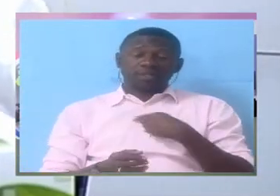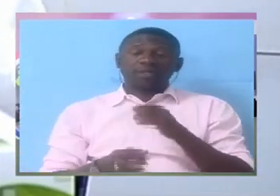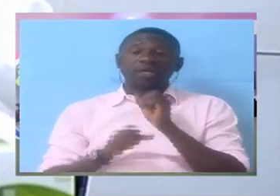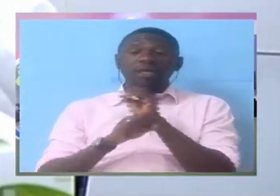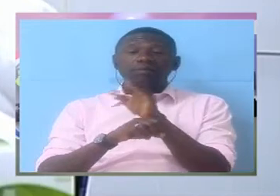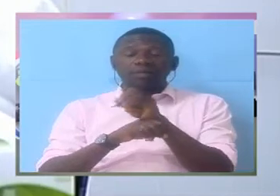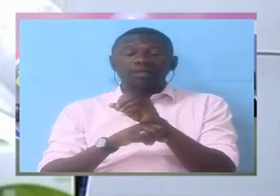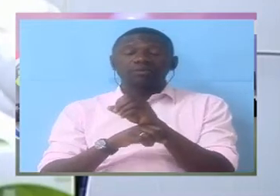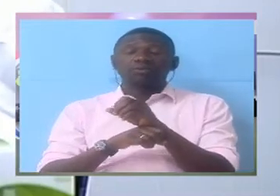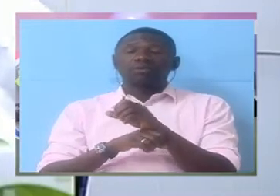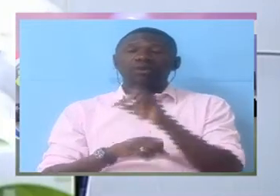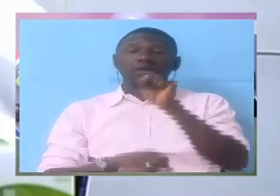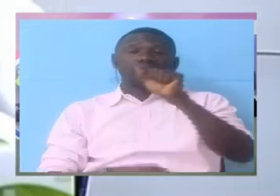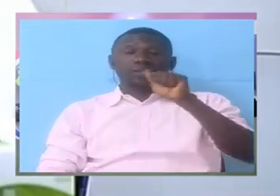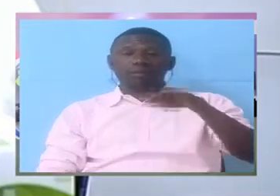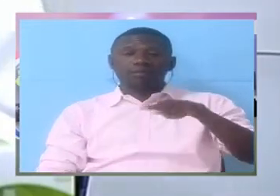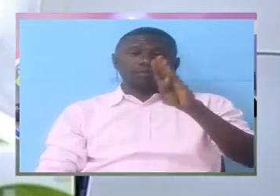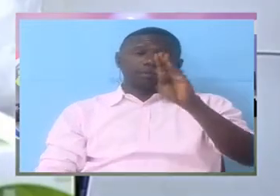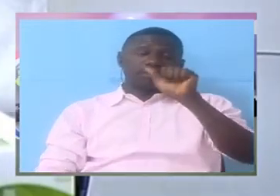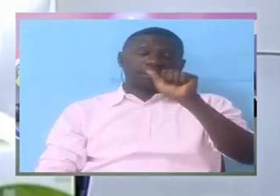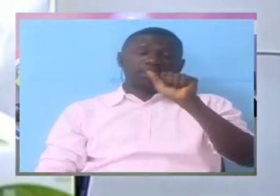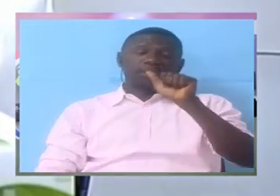transfer me under